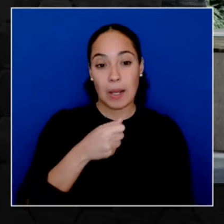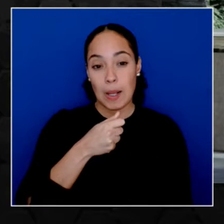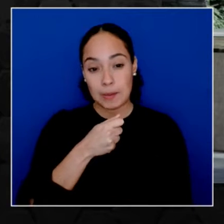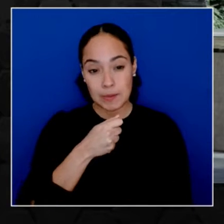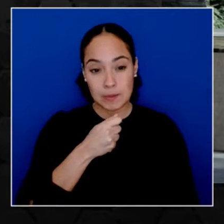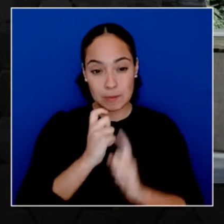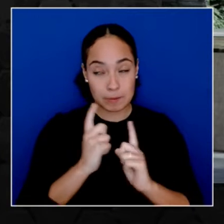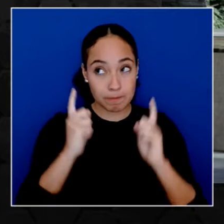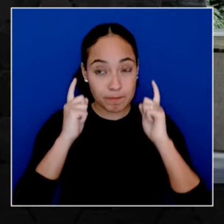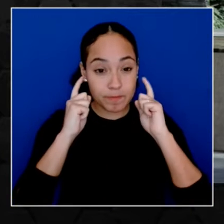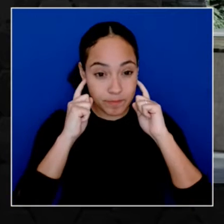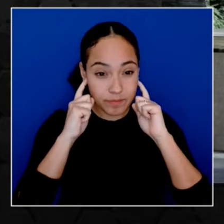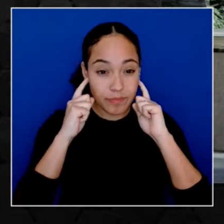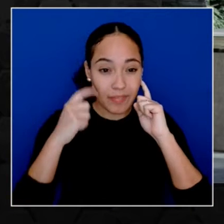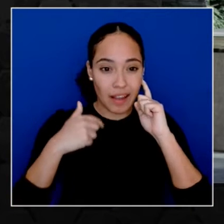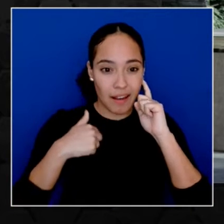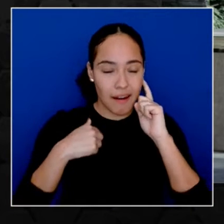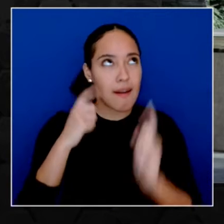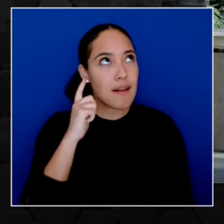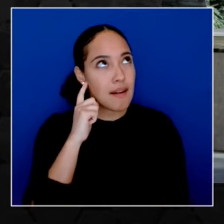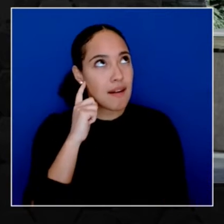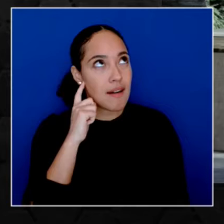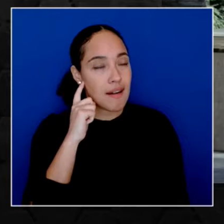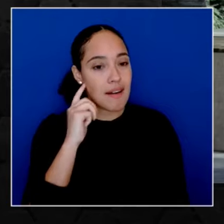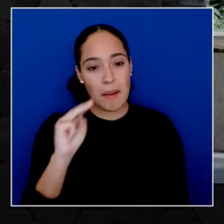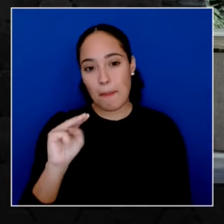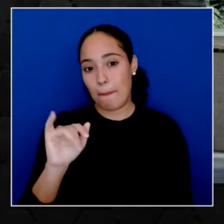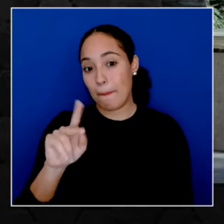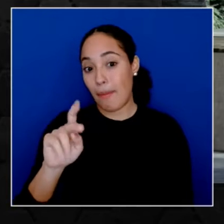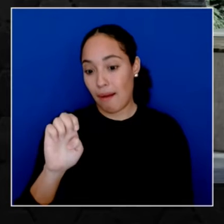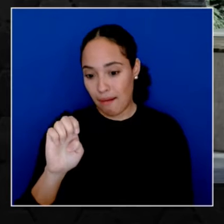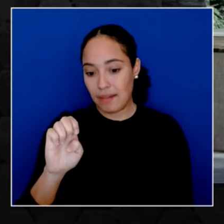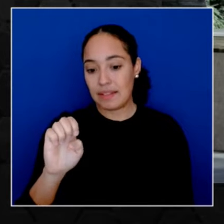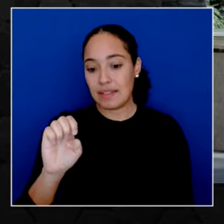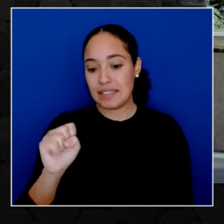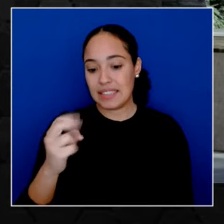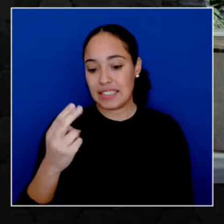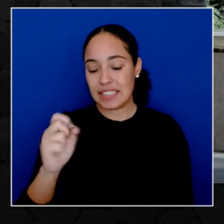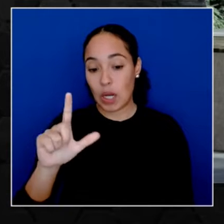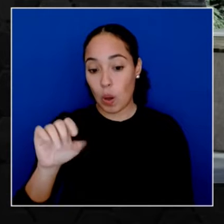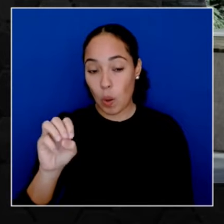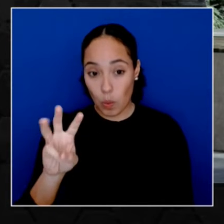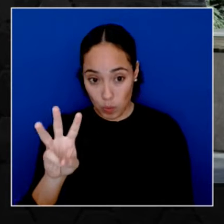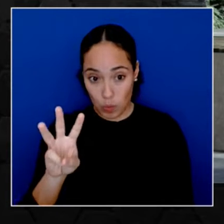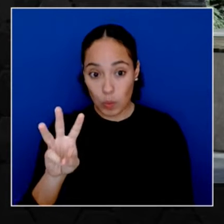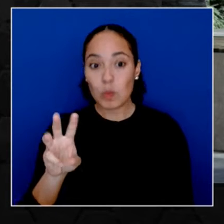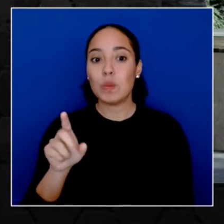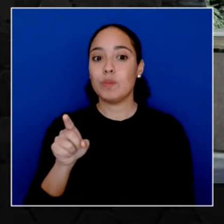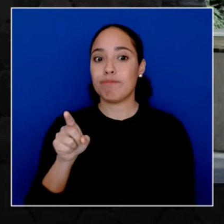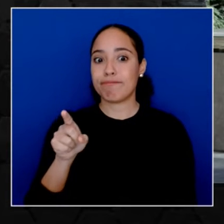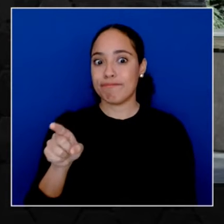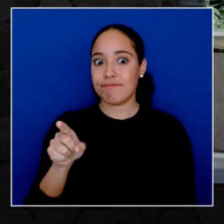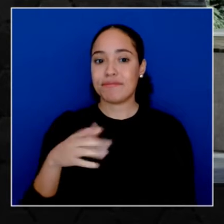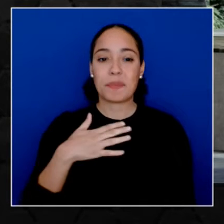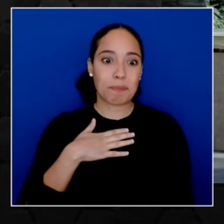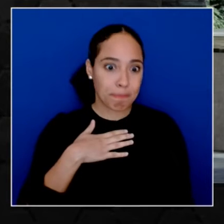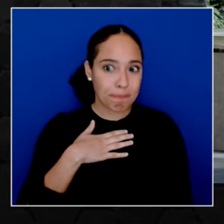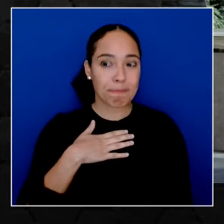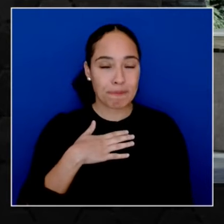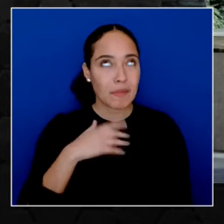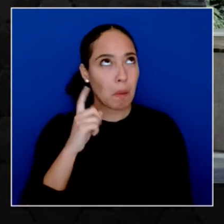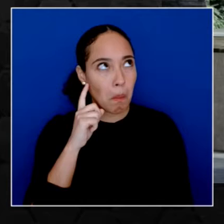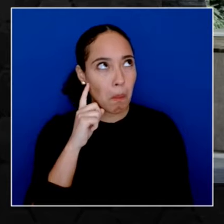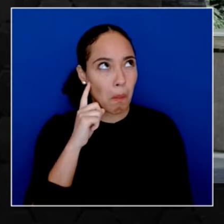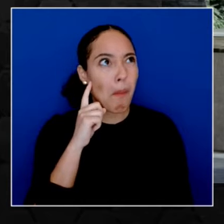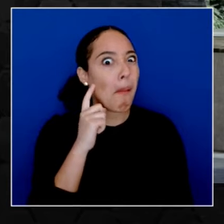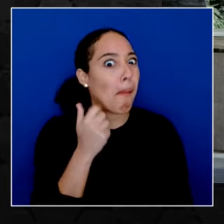sure his research is read by most of us over here. That's how I started off in machine learning. And